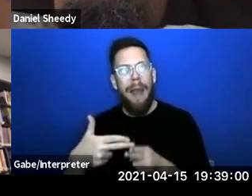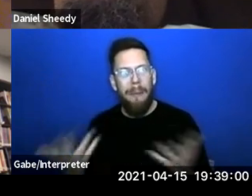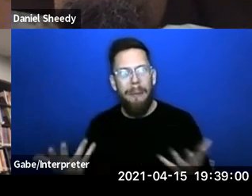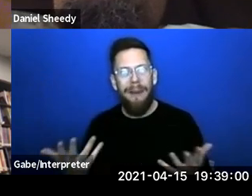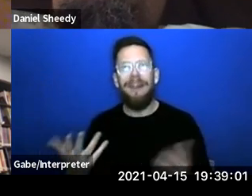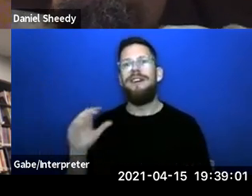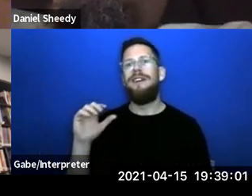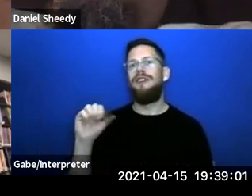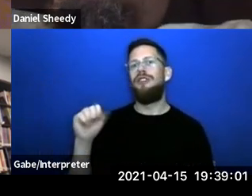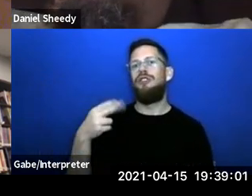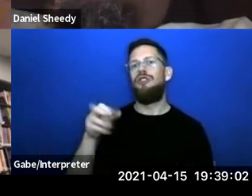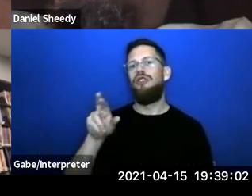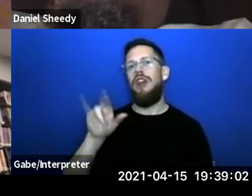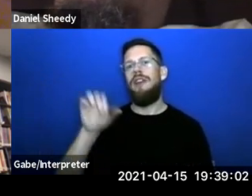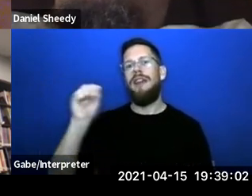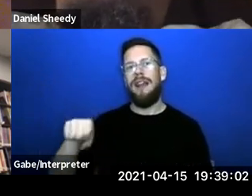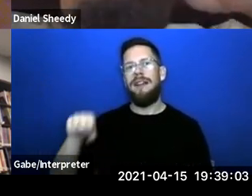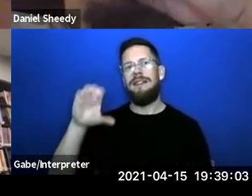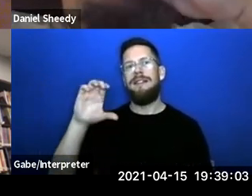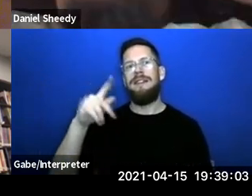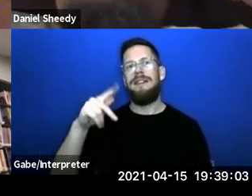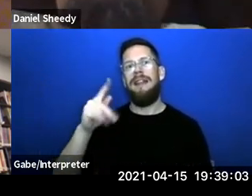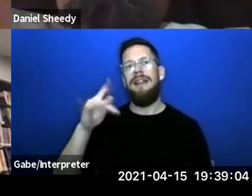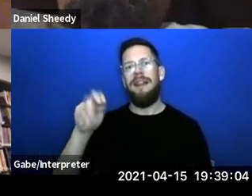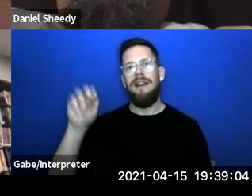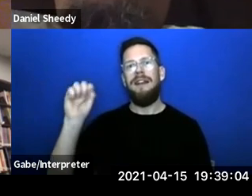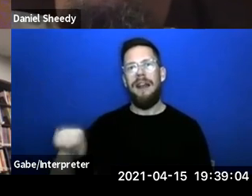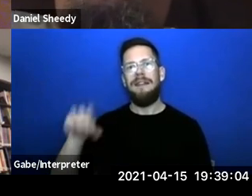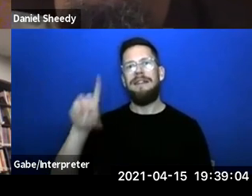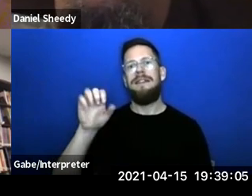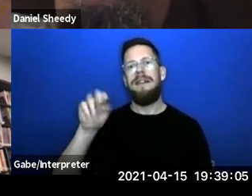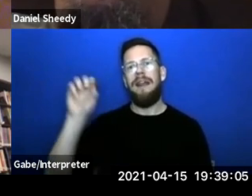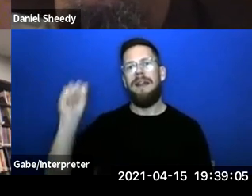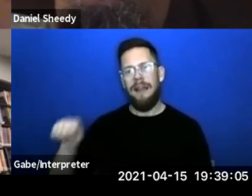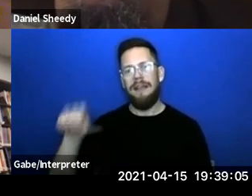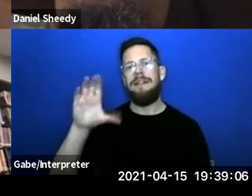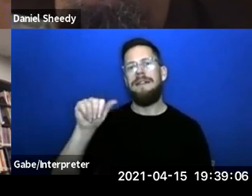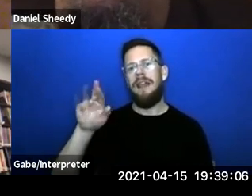Yes. Kathleen Stern. Yes. Dan Sheedy. Yes. Carolyn